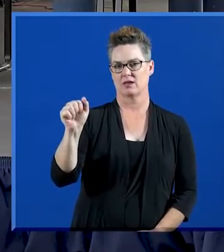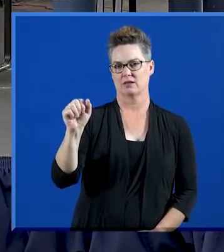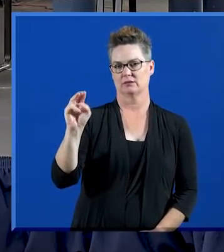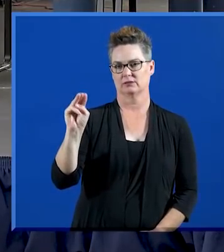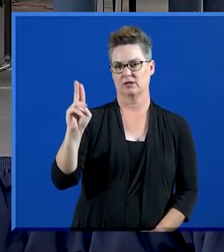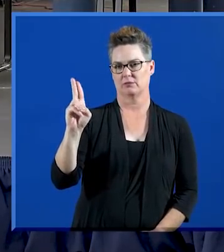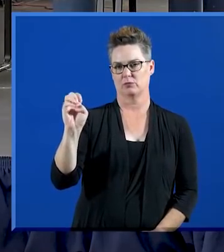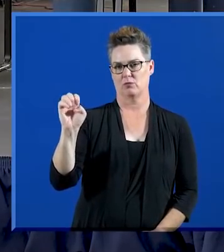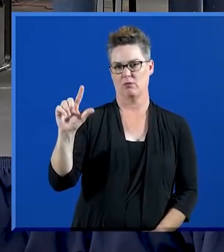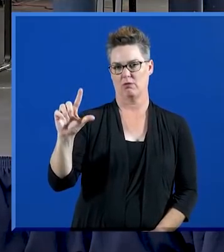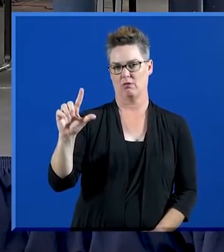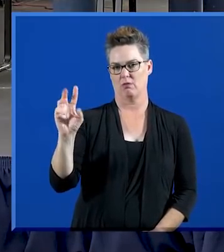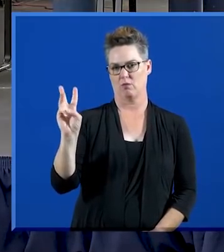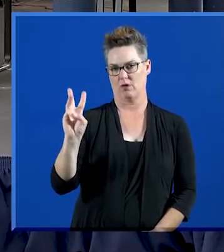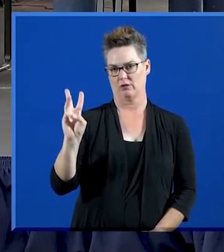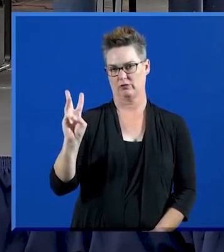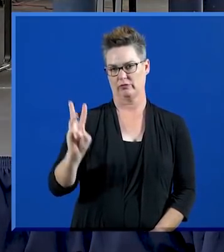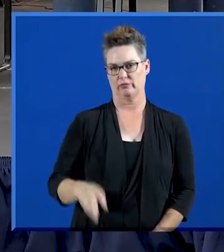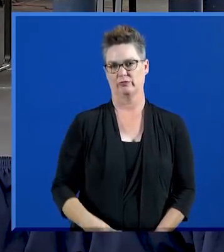Samuel Wagner.